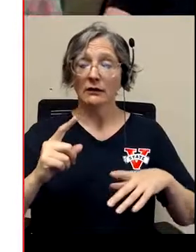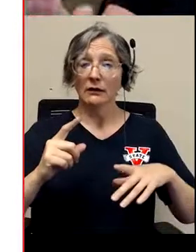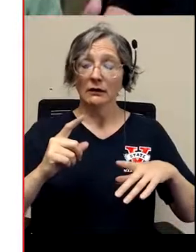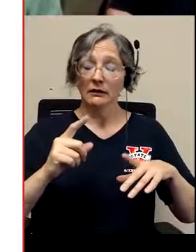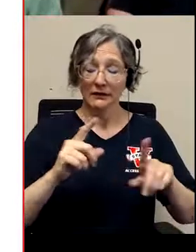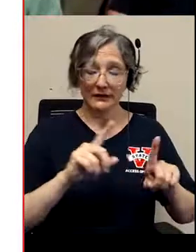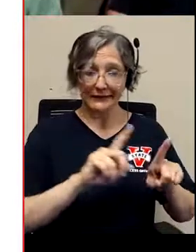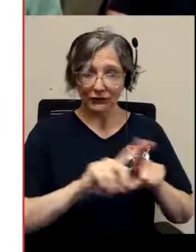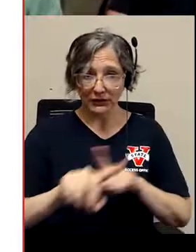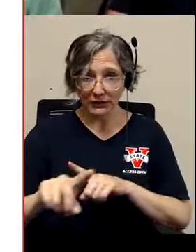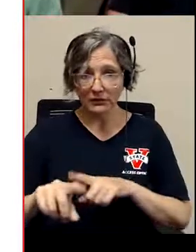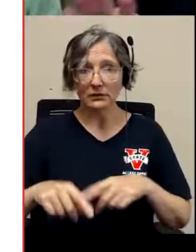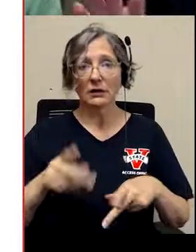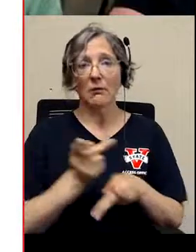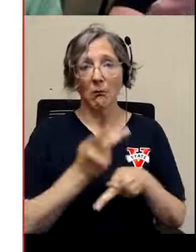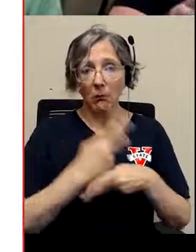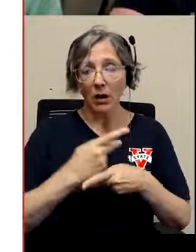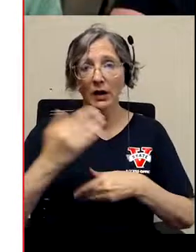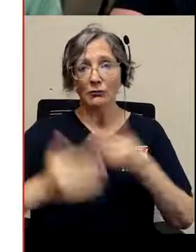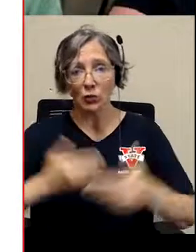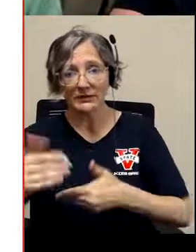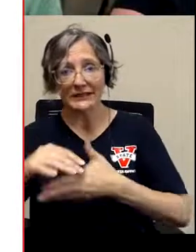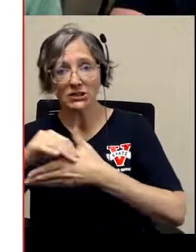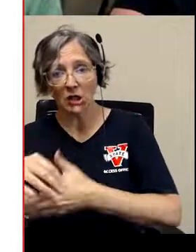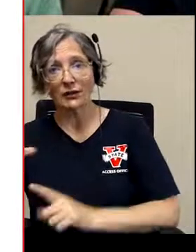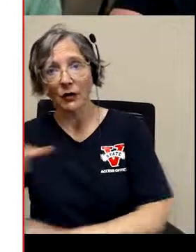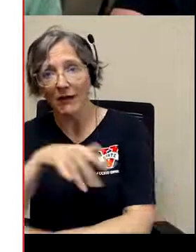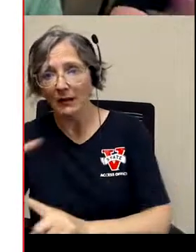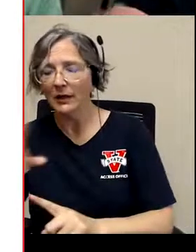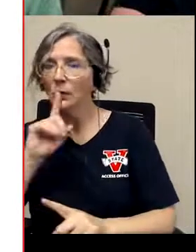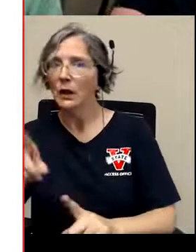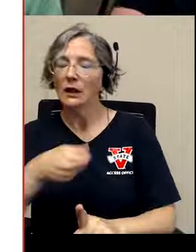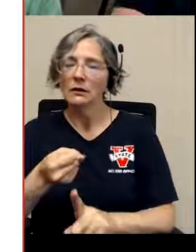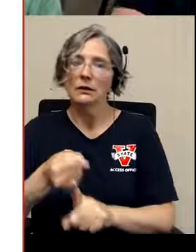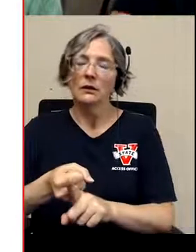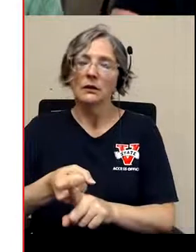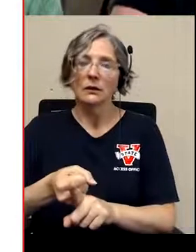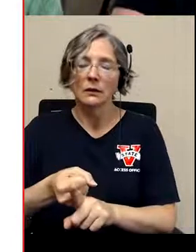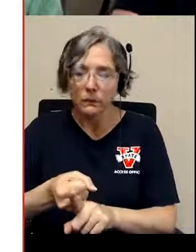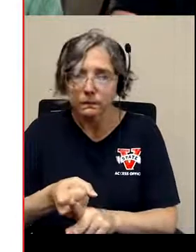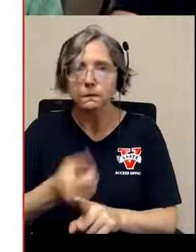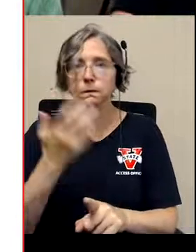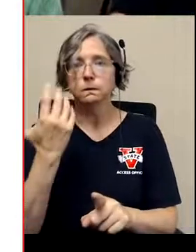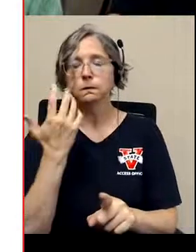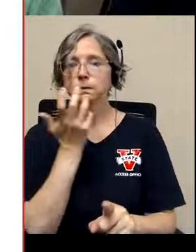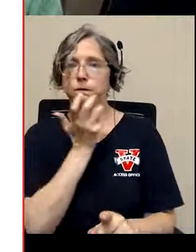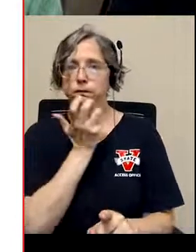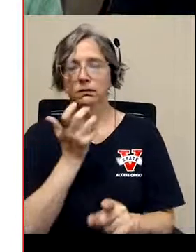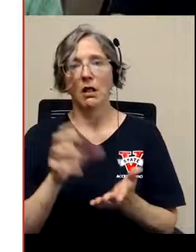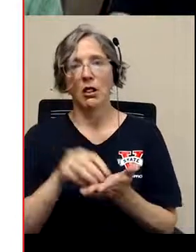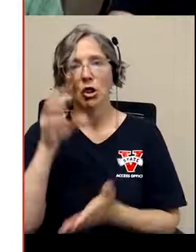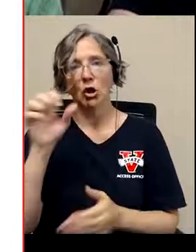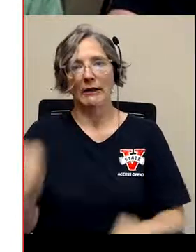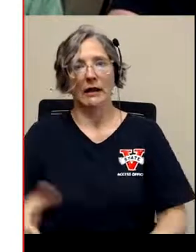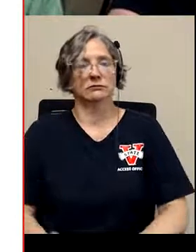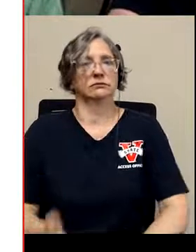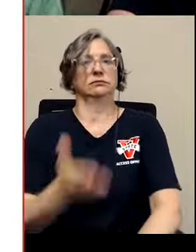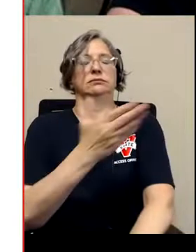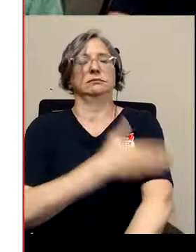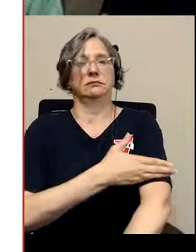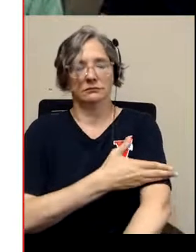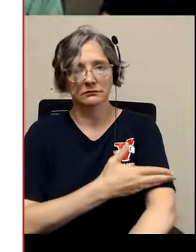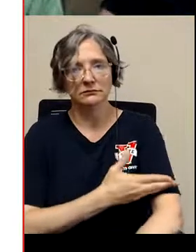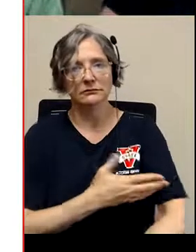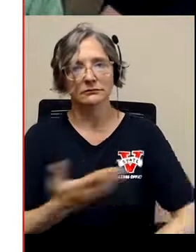product, process, content, and or environment, makes a huge difference in the learning that can occur in a classroom. So,